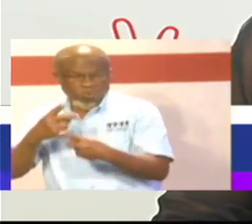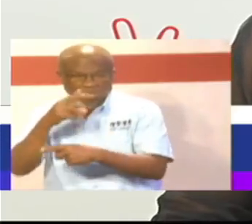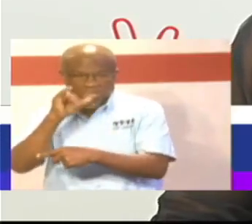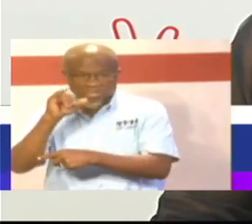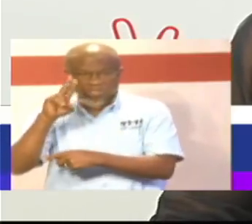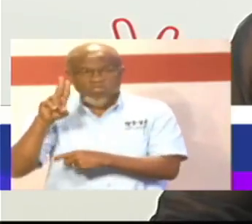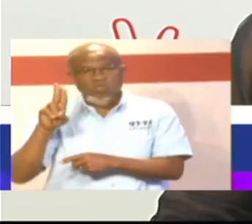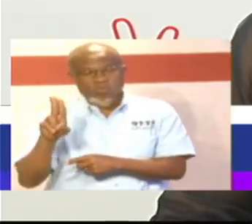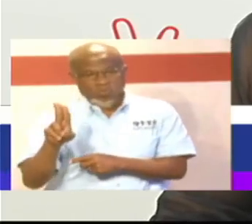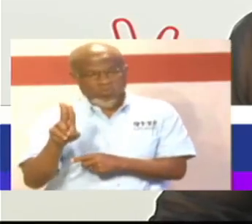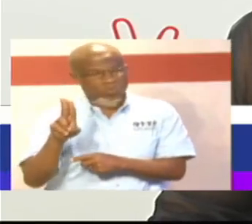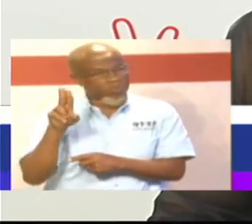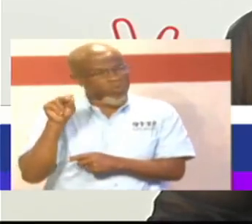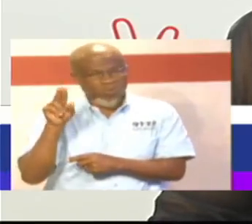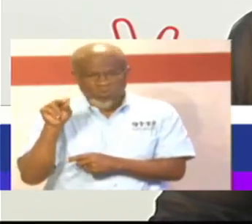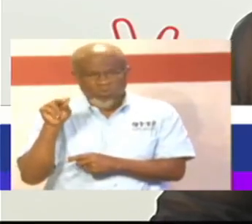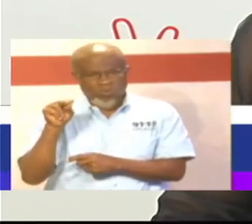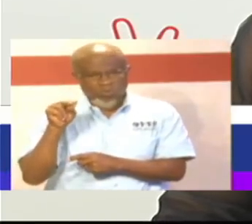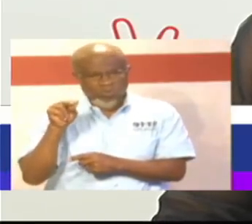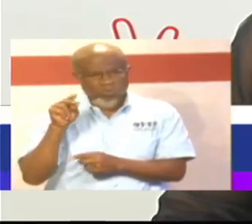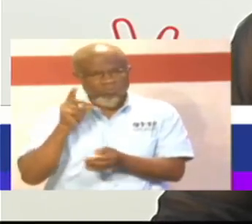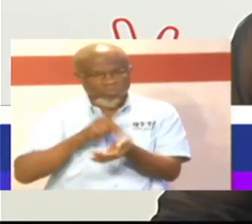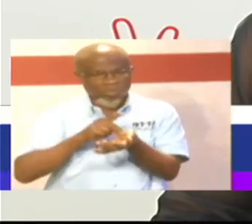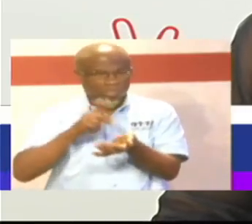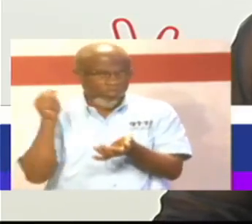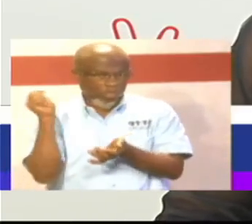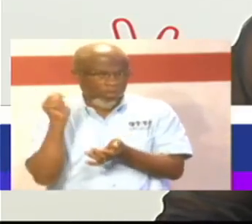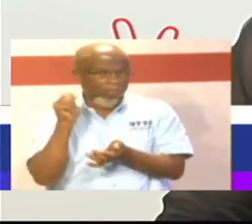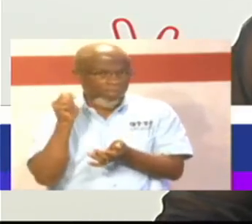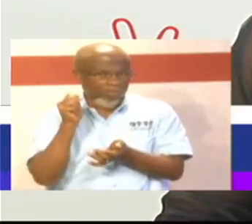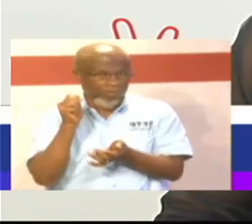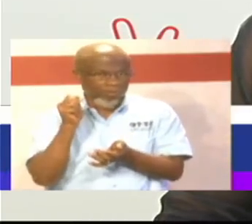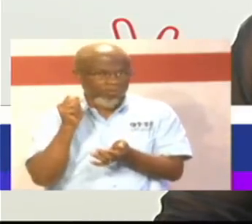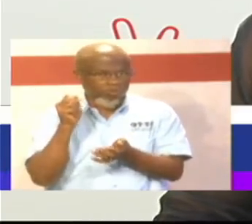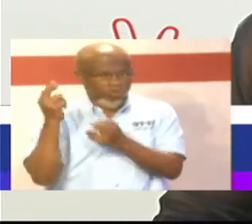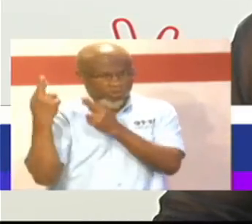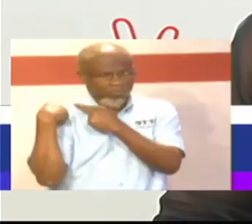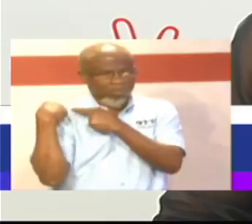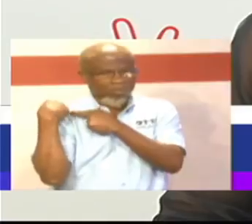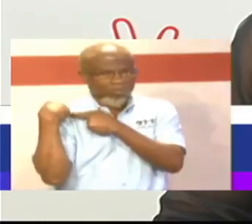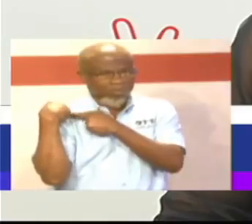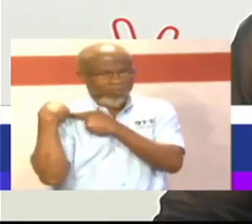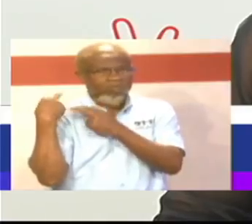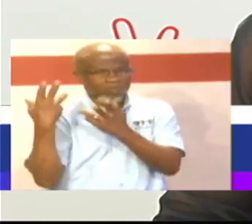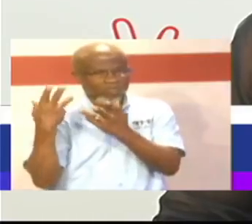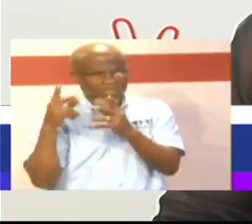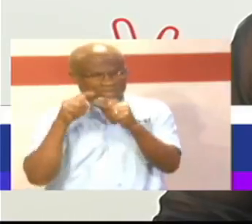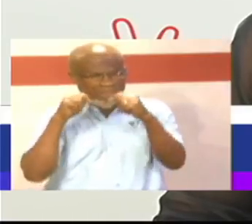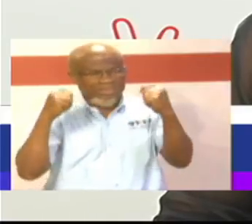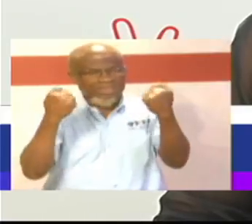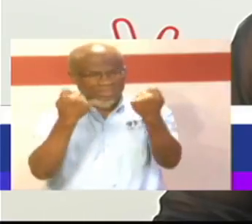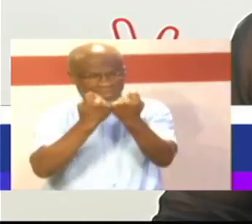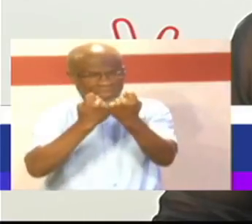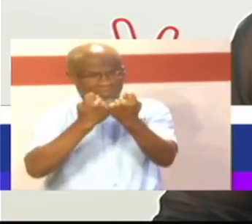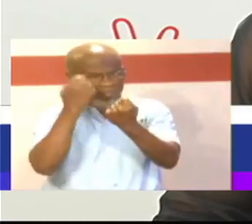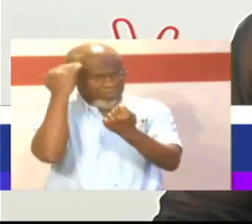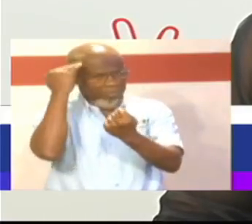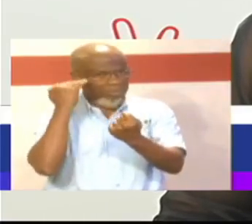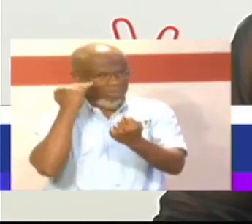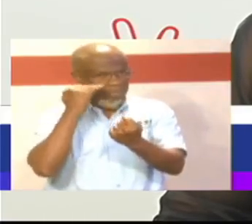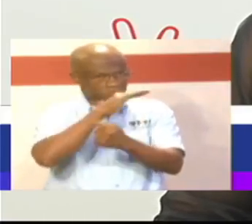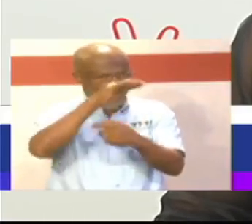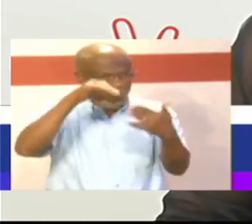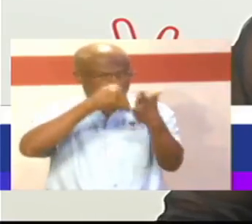hospital. Dr. Trotman, who also leads the clinical management team across the RHAs, would